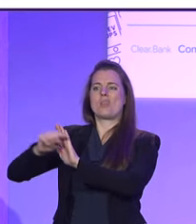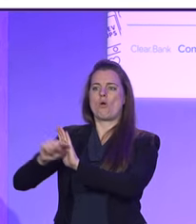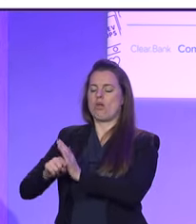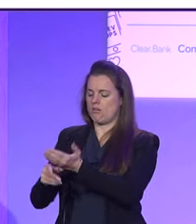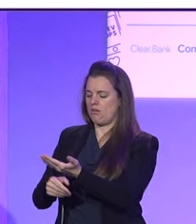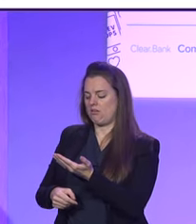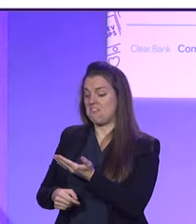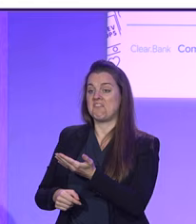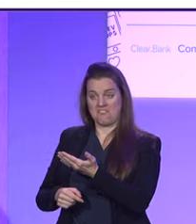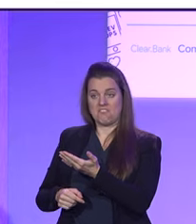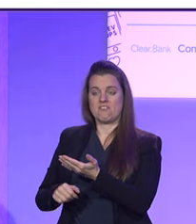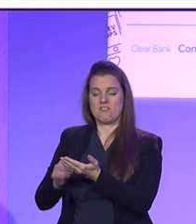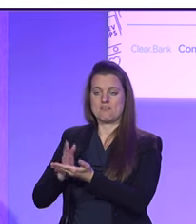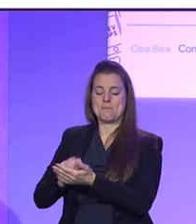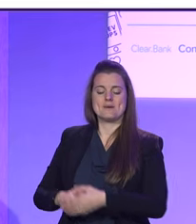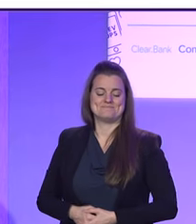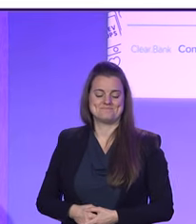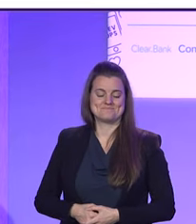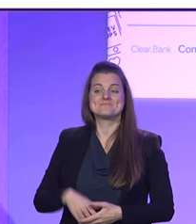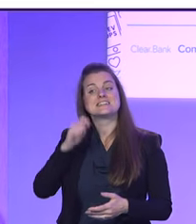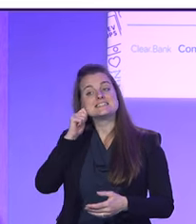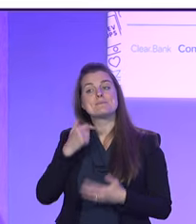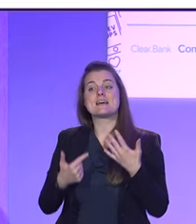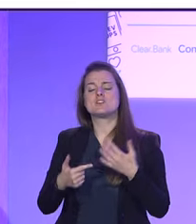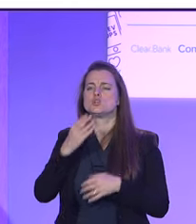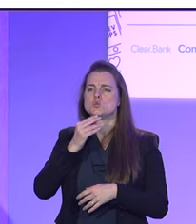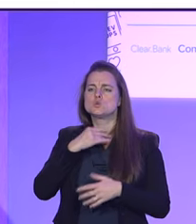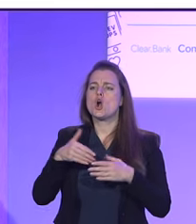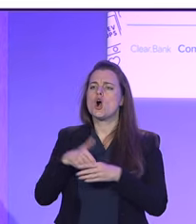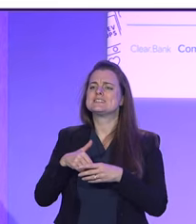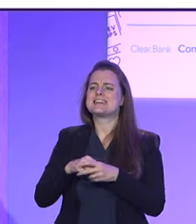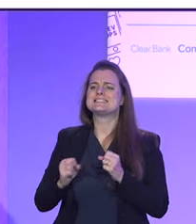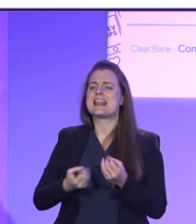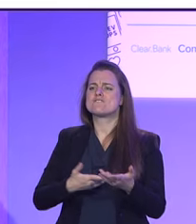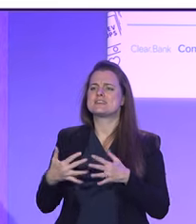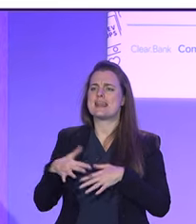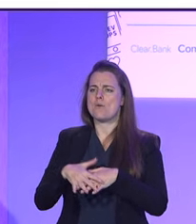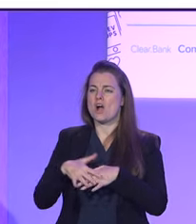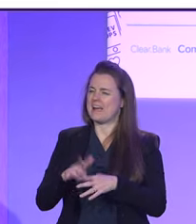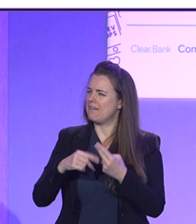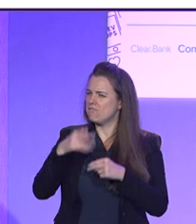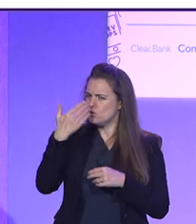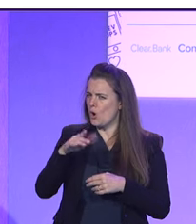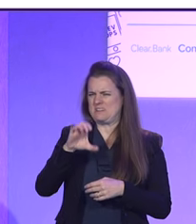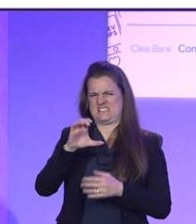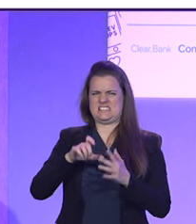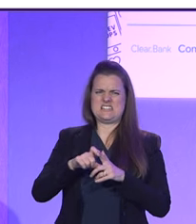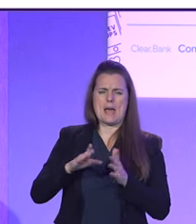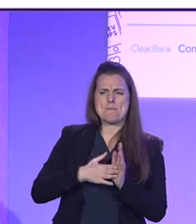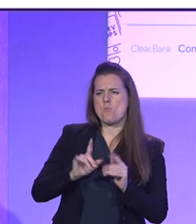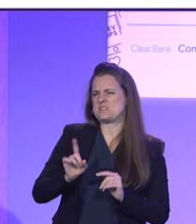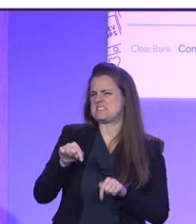Tip number 7, use a content delivery network, a CDN. If you're not familiar with the concept of a CDN, is just